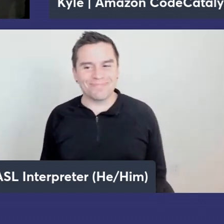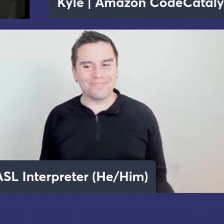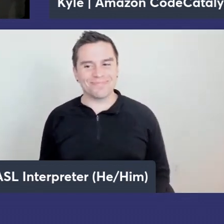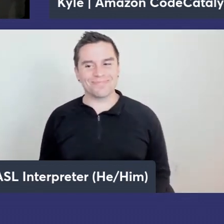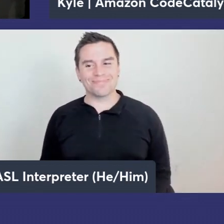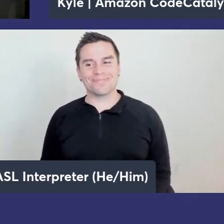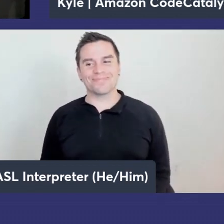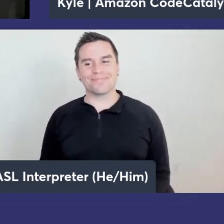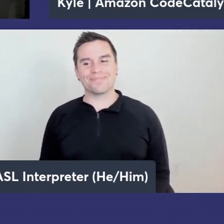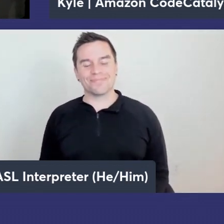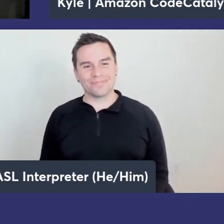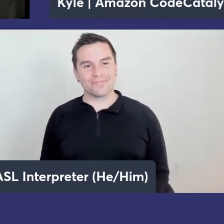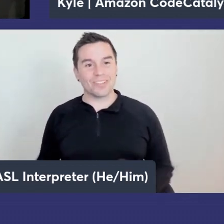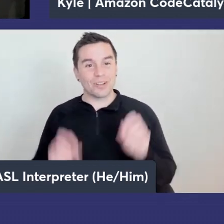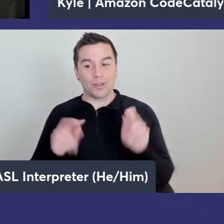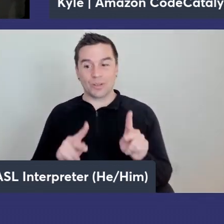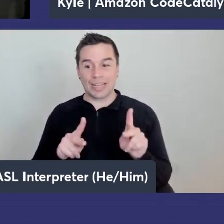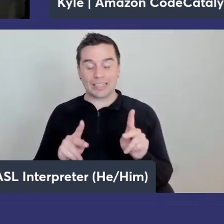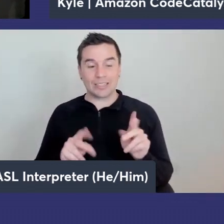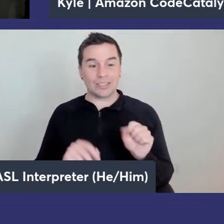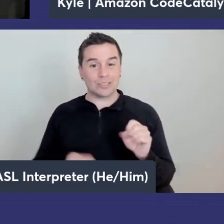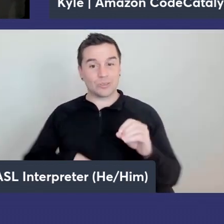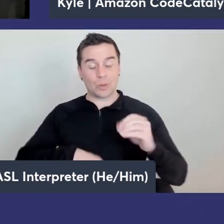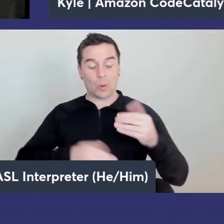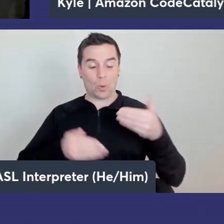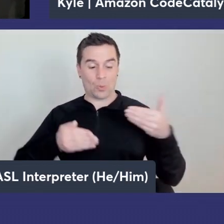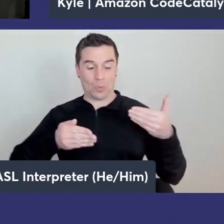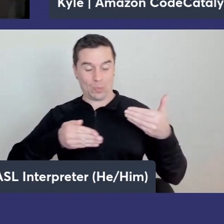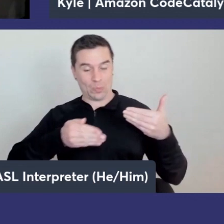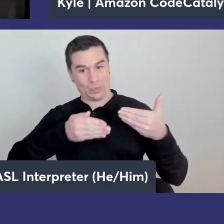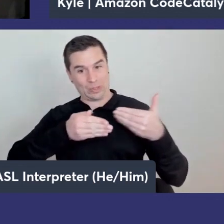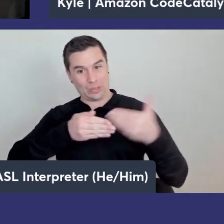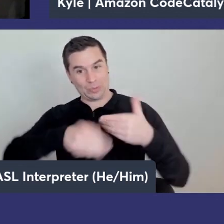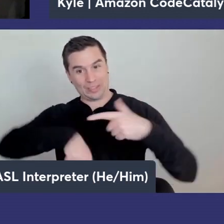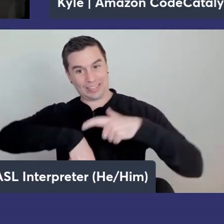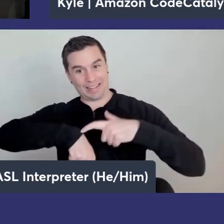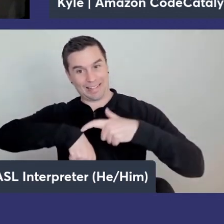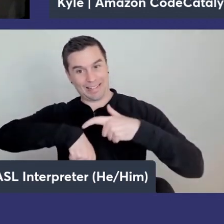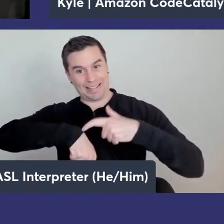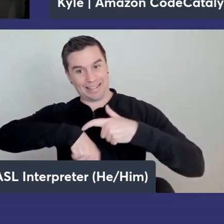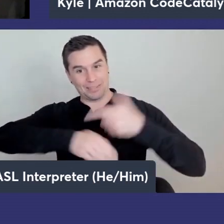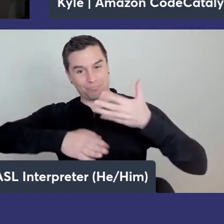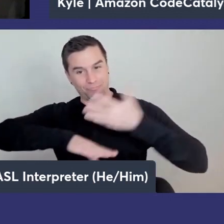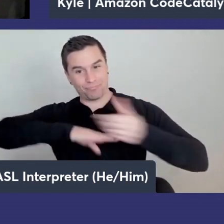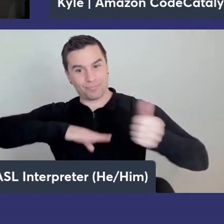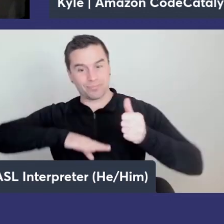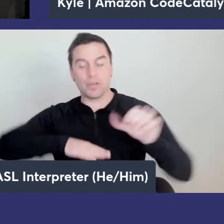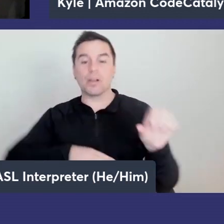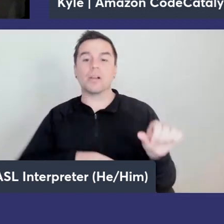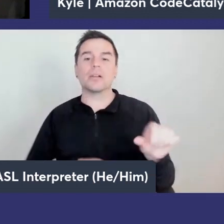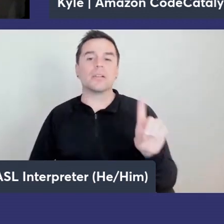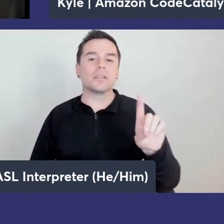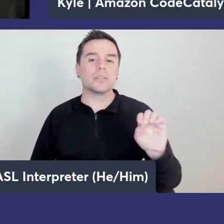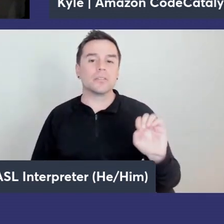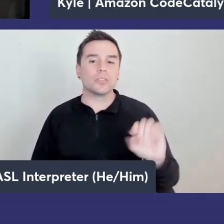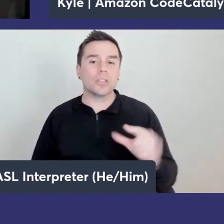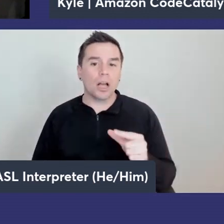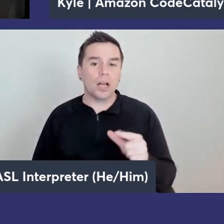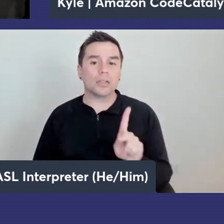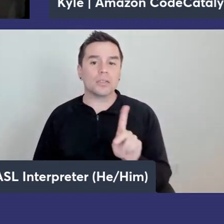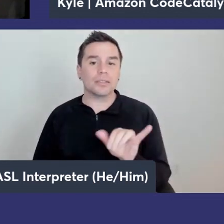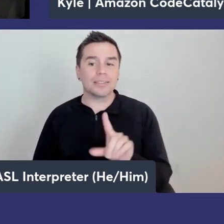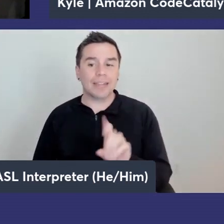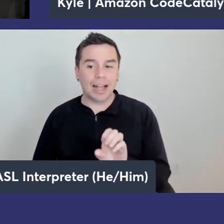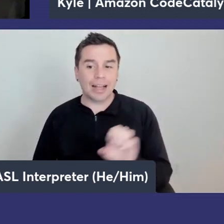We are close to time here, I think. Anything else, Doug or Kyle? Shall we